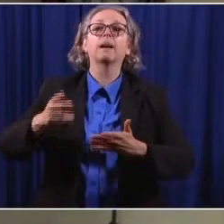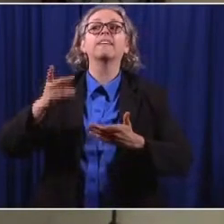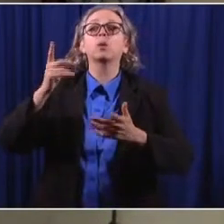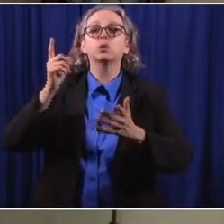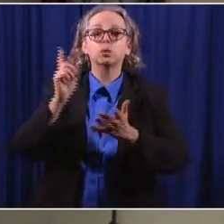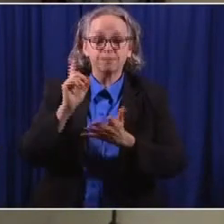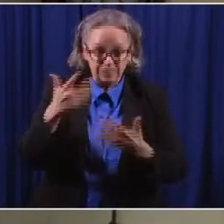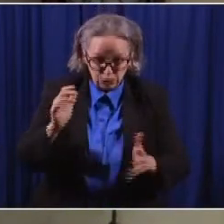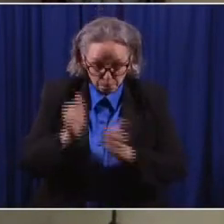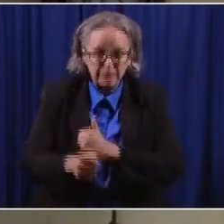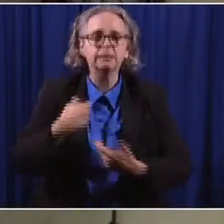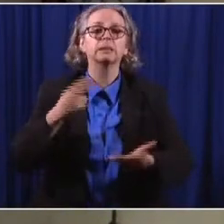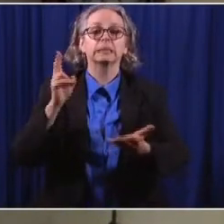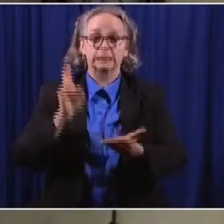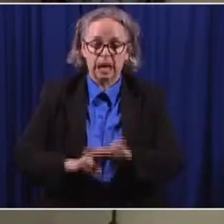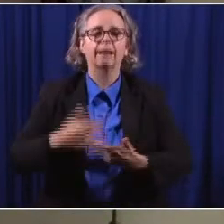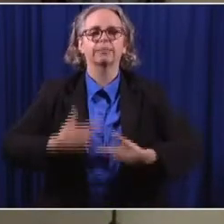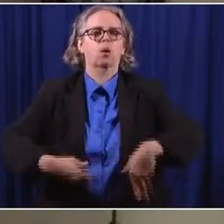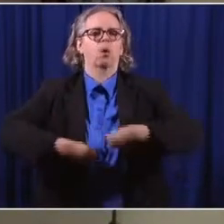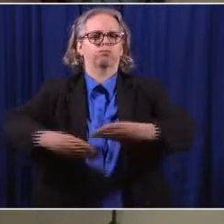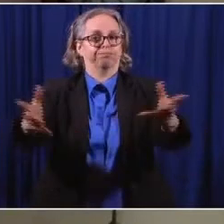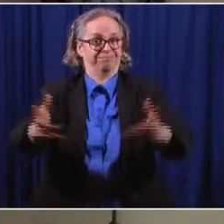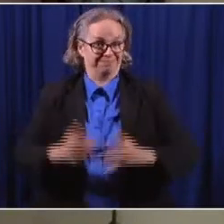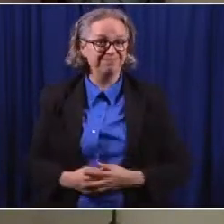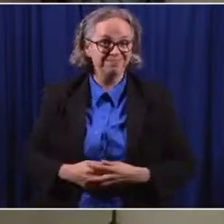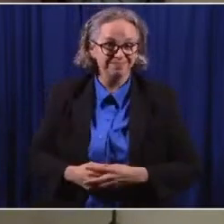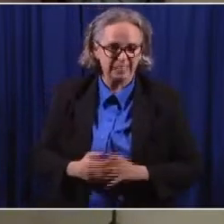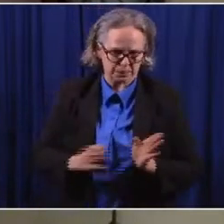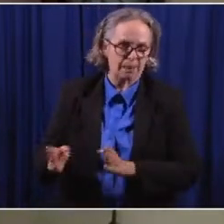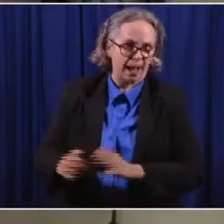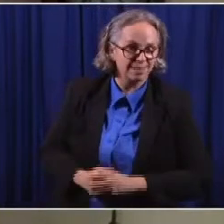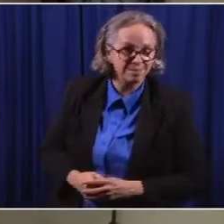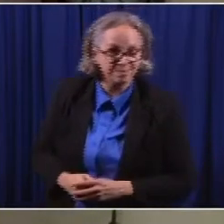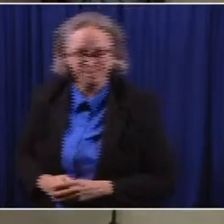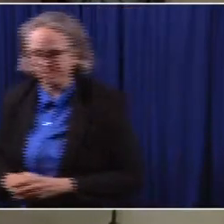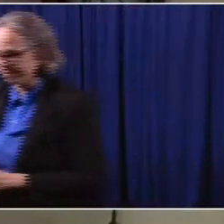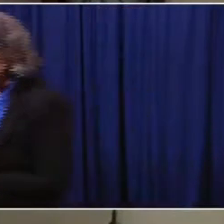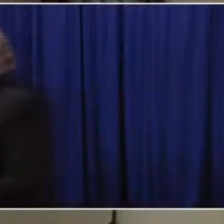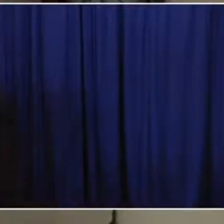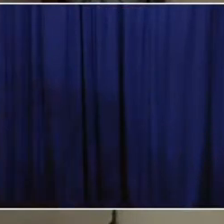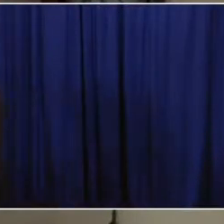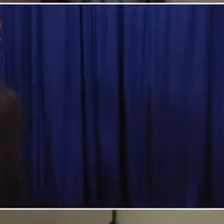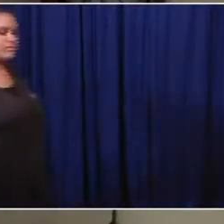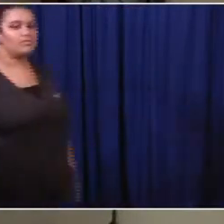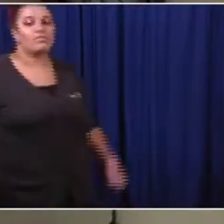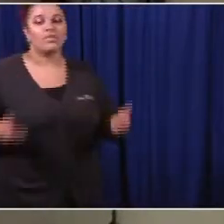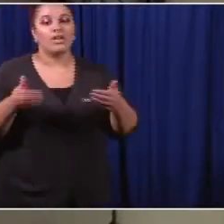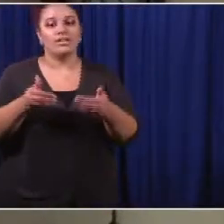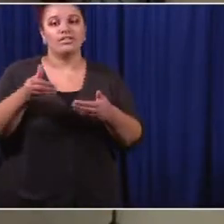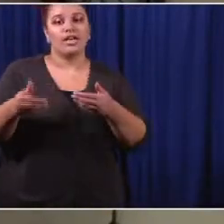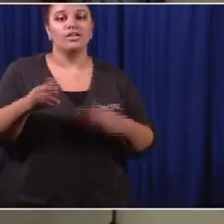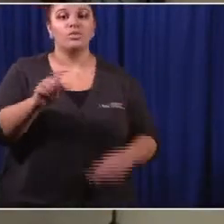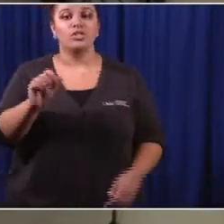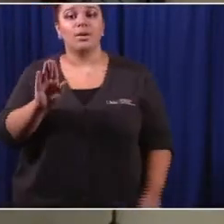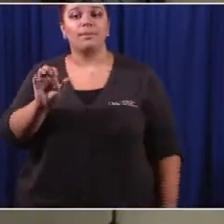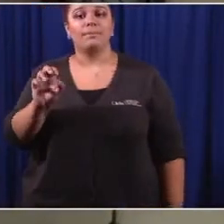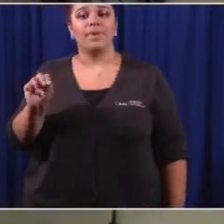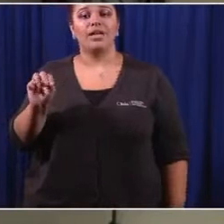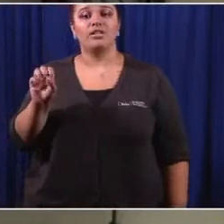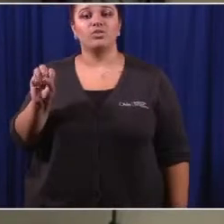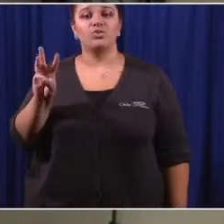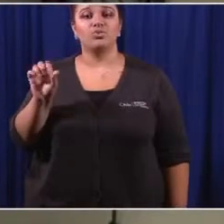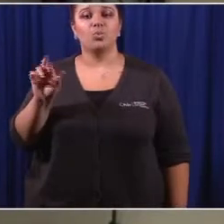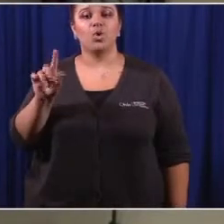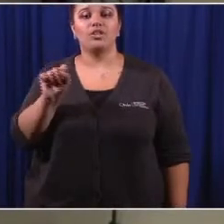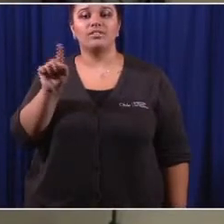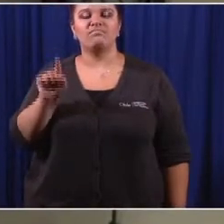Next question is from Ben Schwartz at WCPO in Cincinnati. Hey, Ben. Hi, Governor. I'm wondering